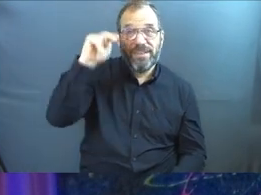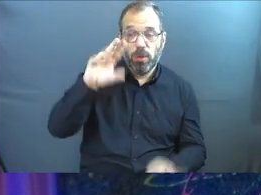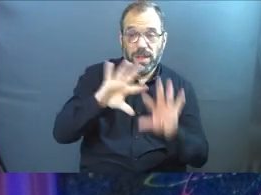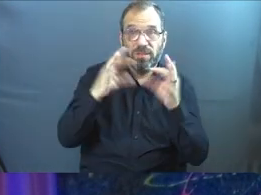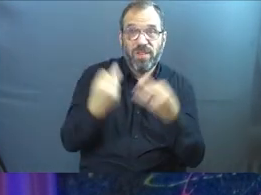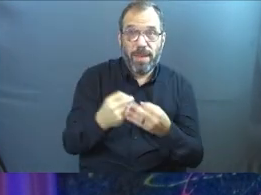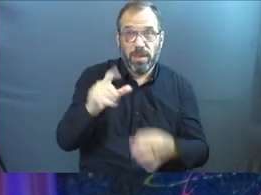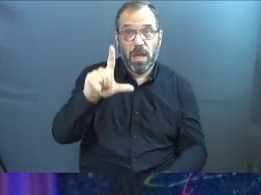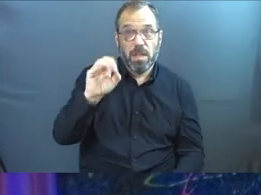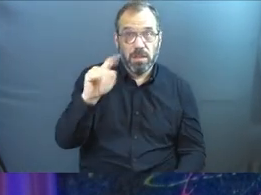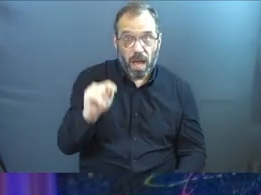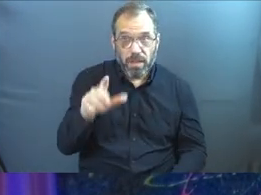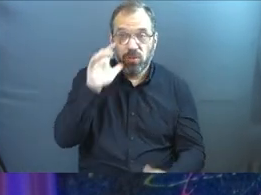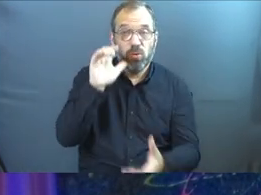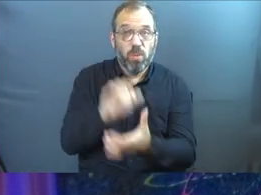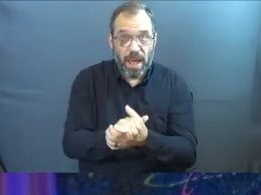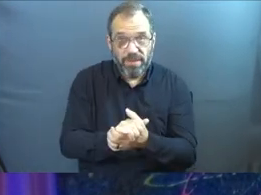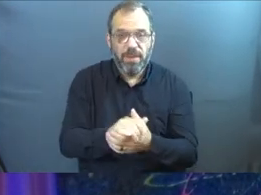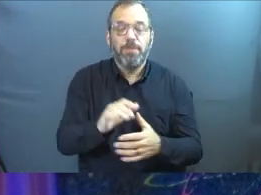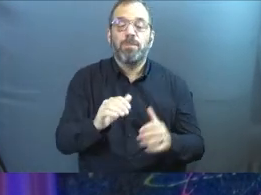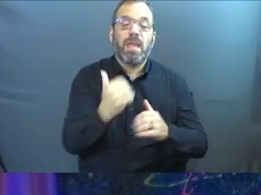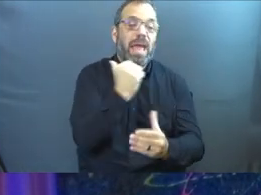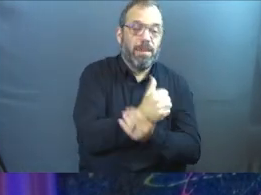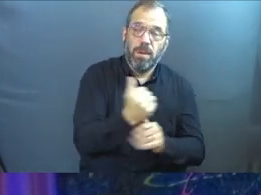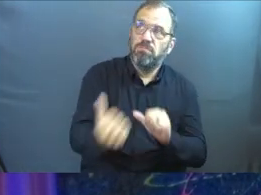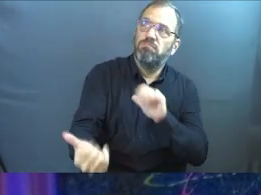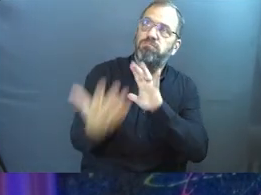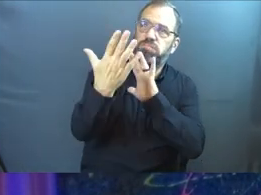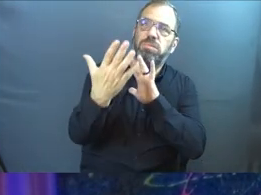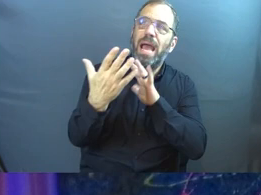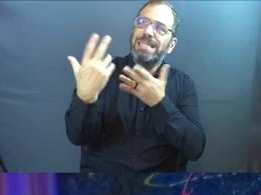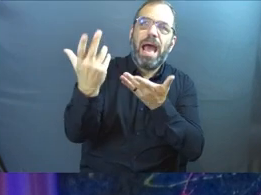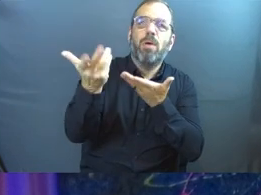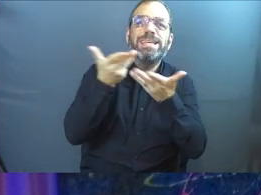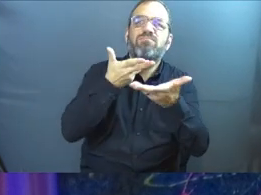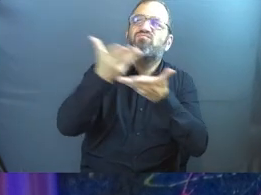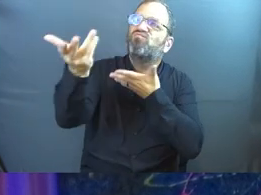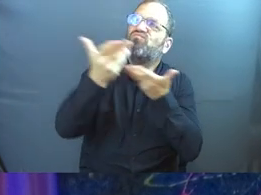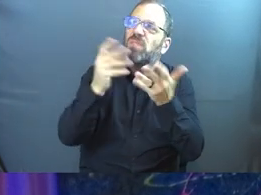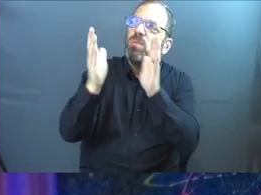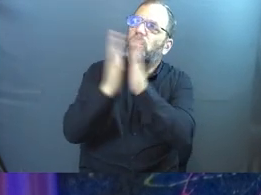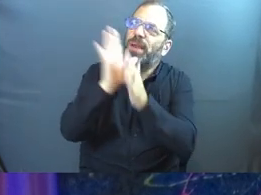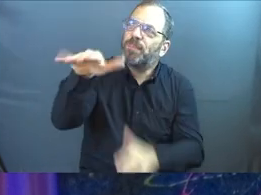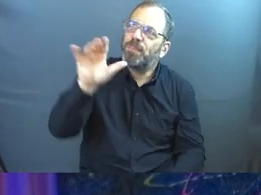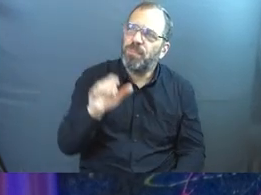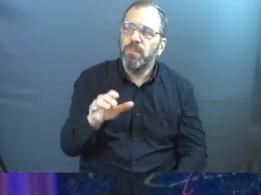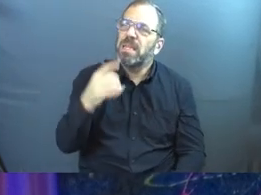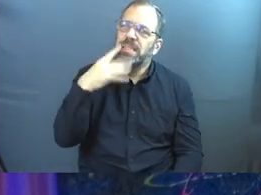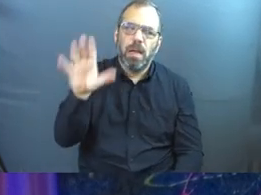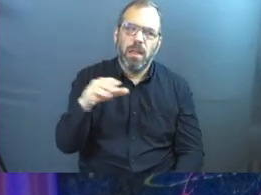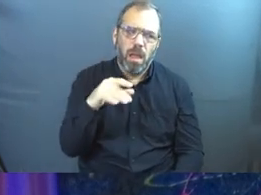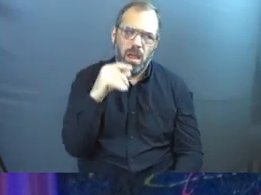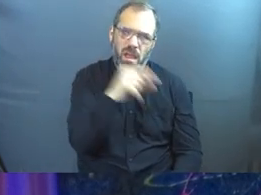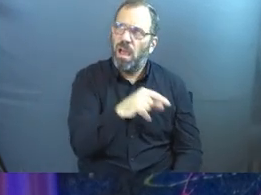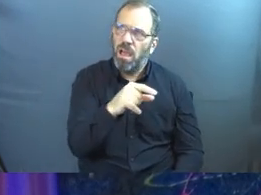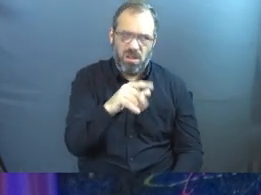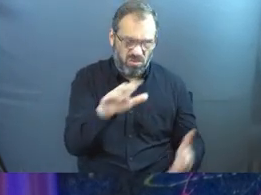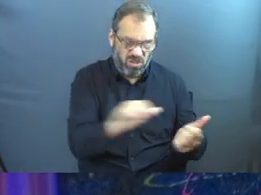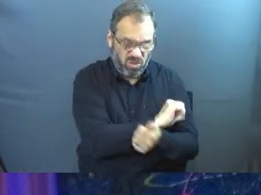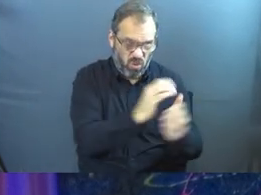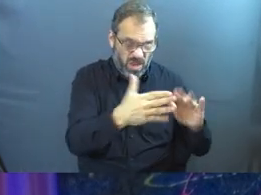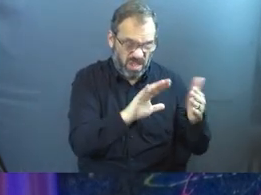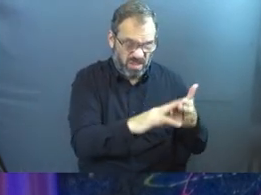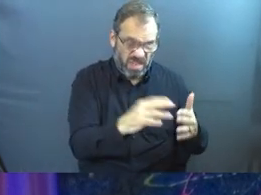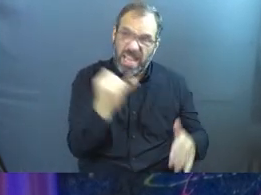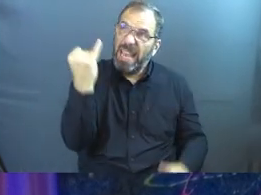there. Abraham's standing before God, and he's negotiating with him in prayer. And he's saying, surely you would not destroy